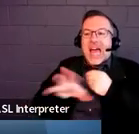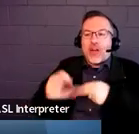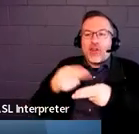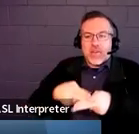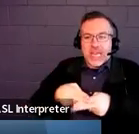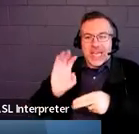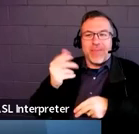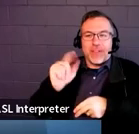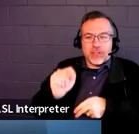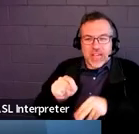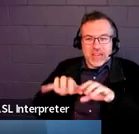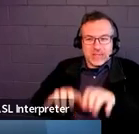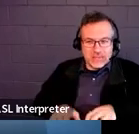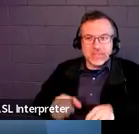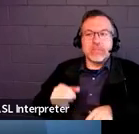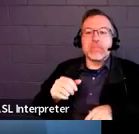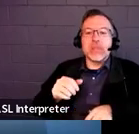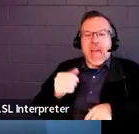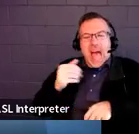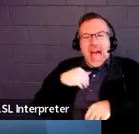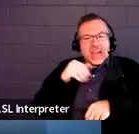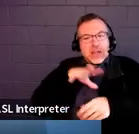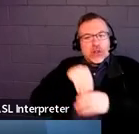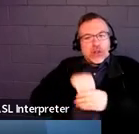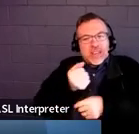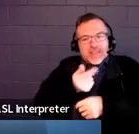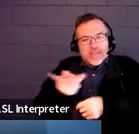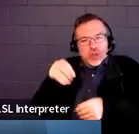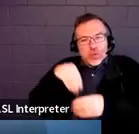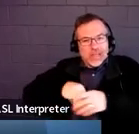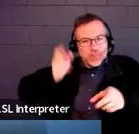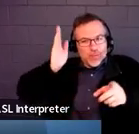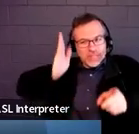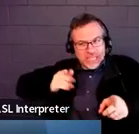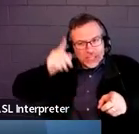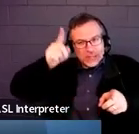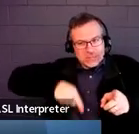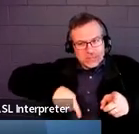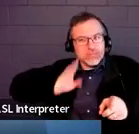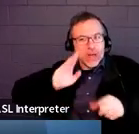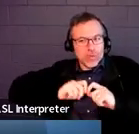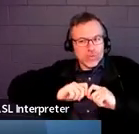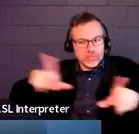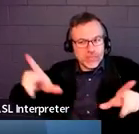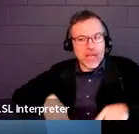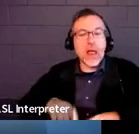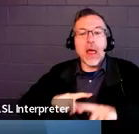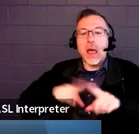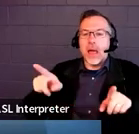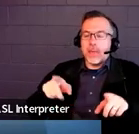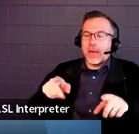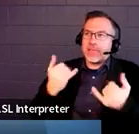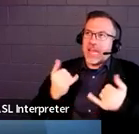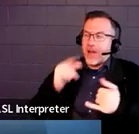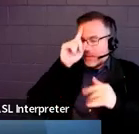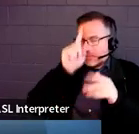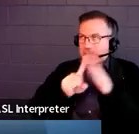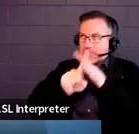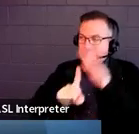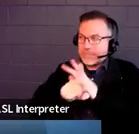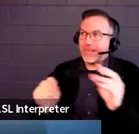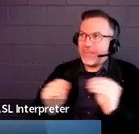few in this presentation, but as I'm speaking to these topics, it's just bubbling to the top again.